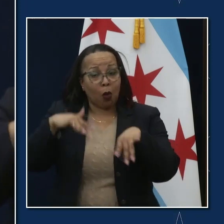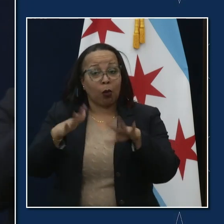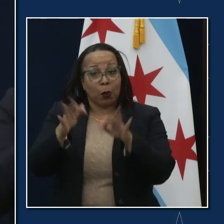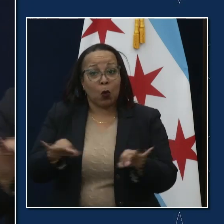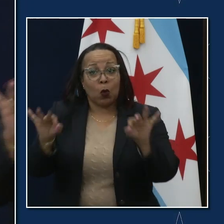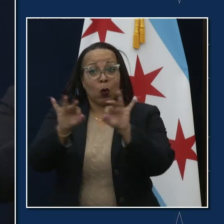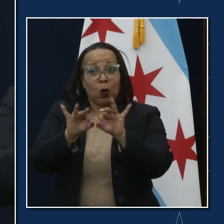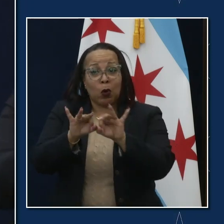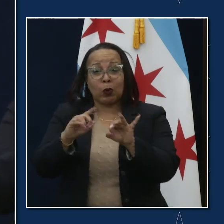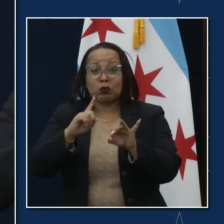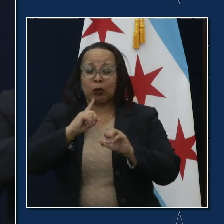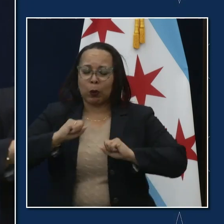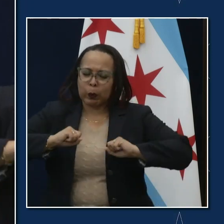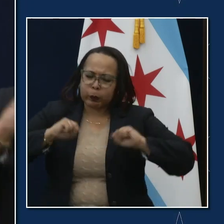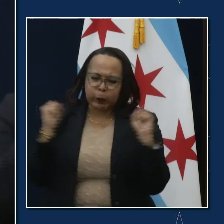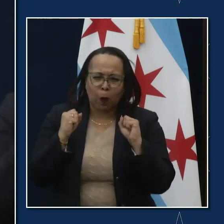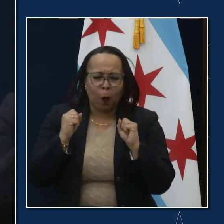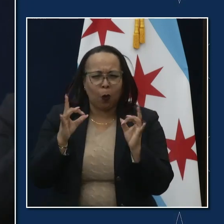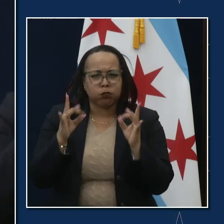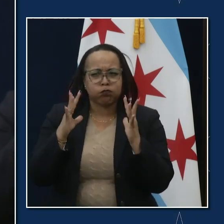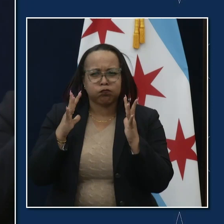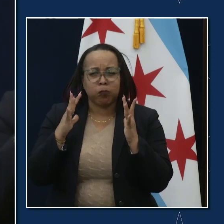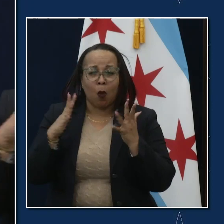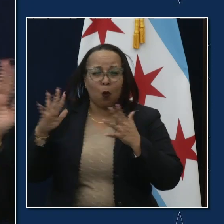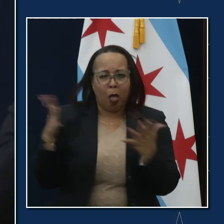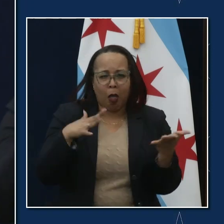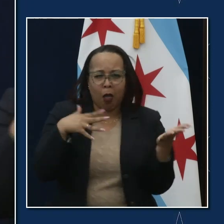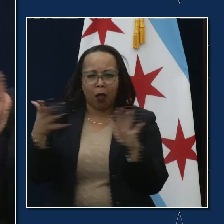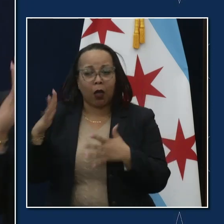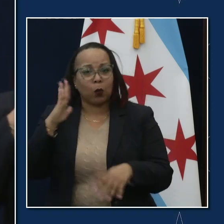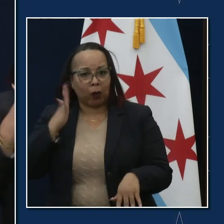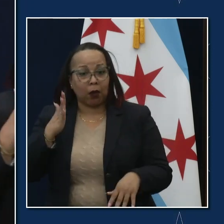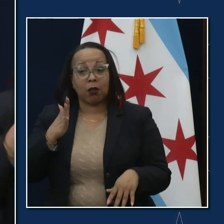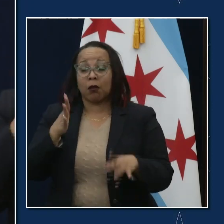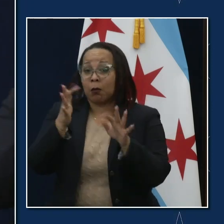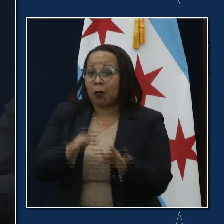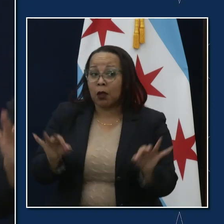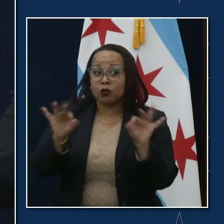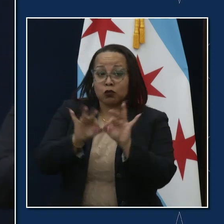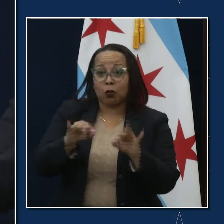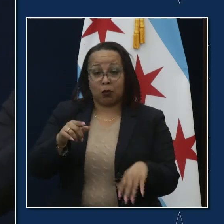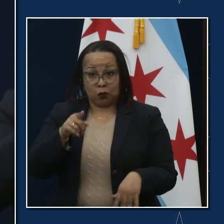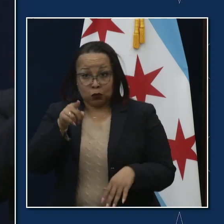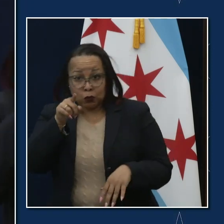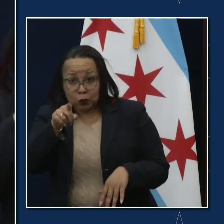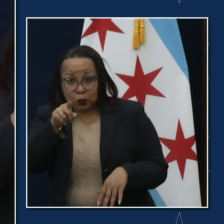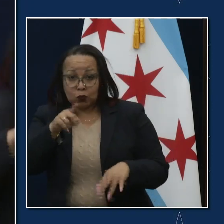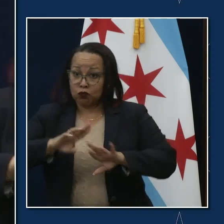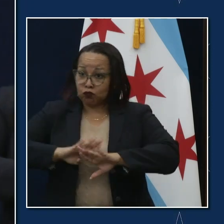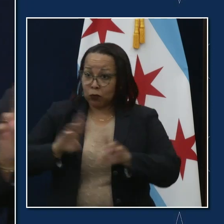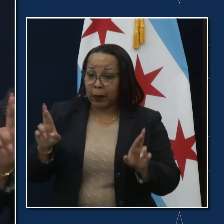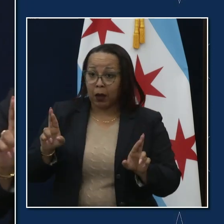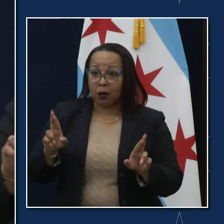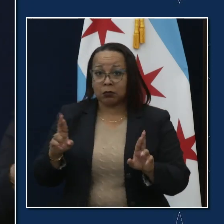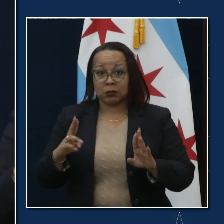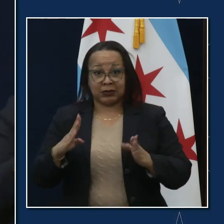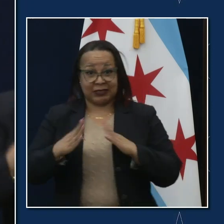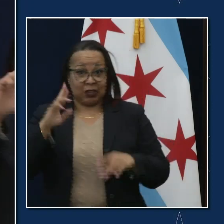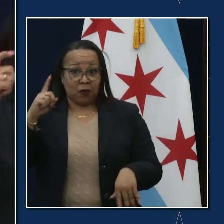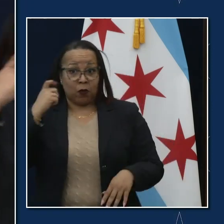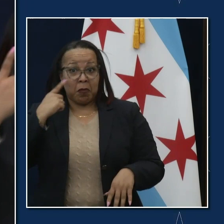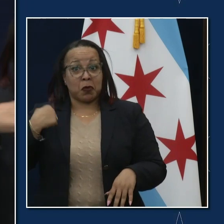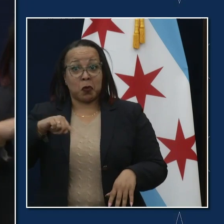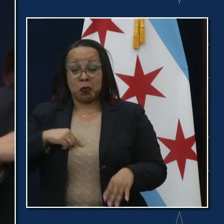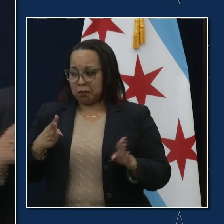importantly, frigid temperatures and high winds. So we want to make sure that you are prepared. As a city government,